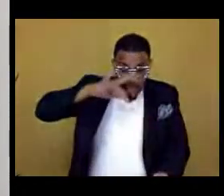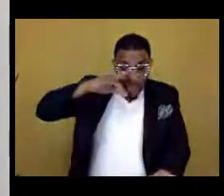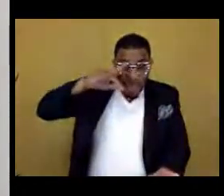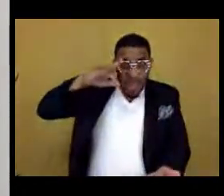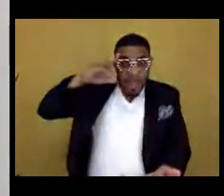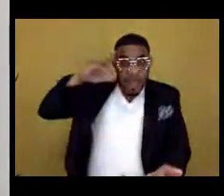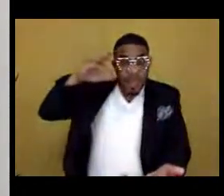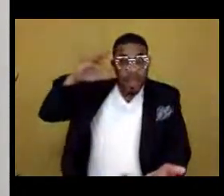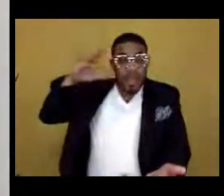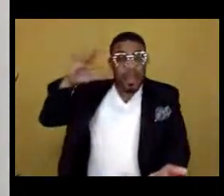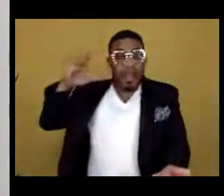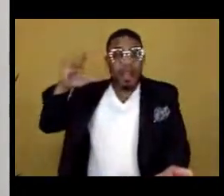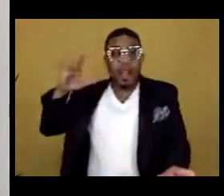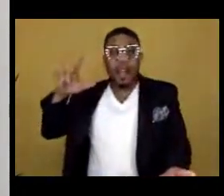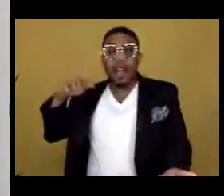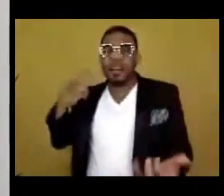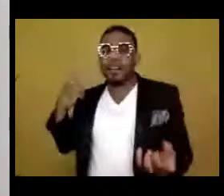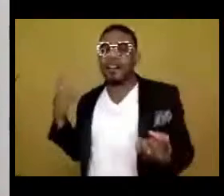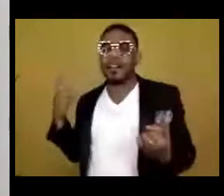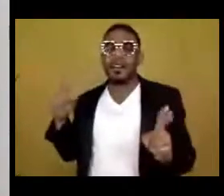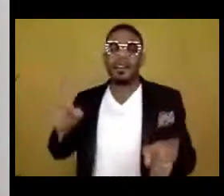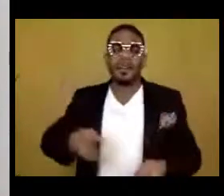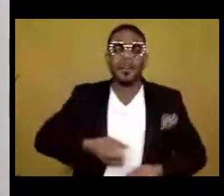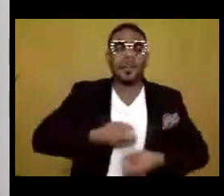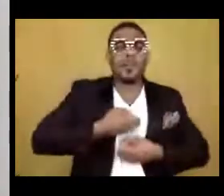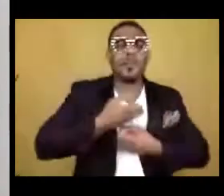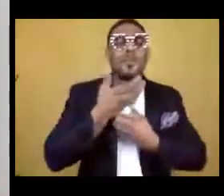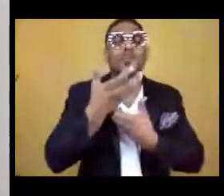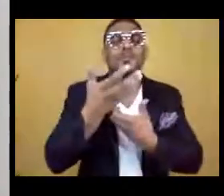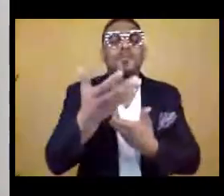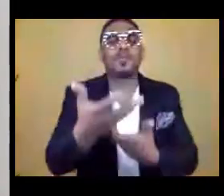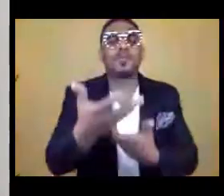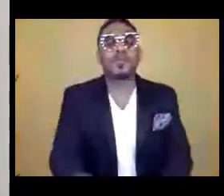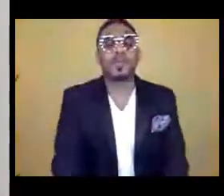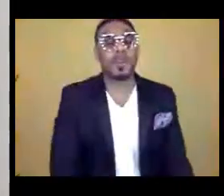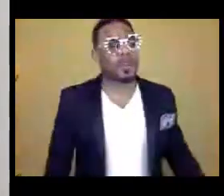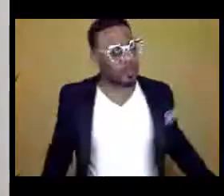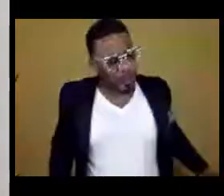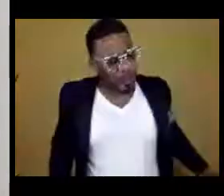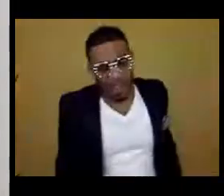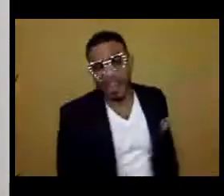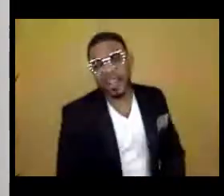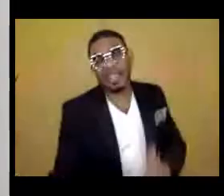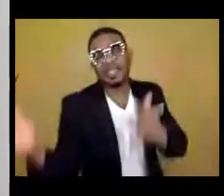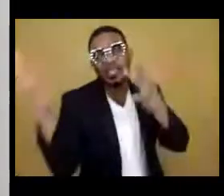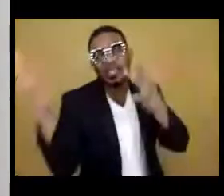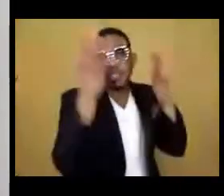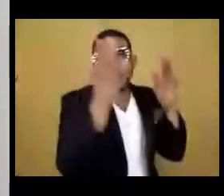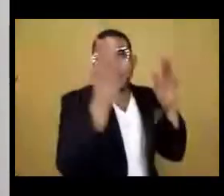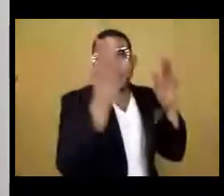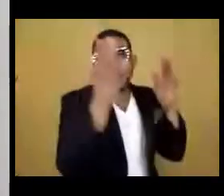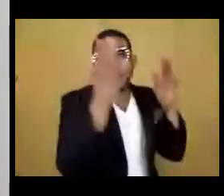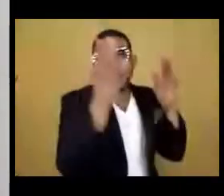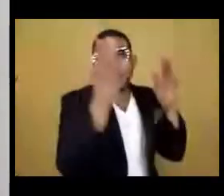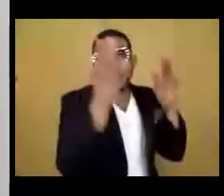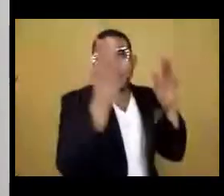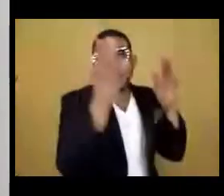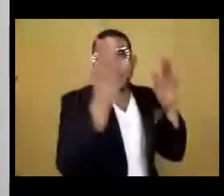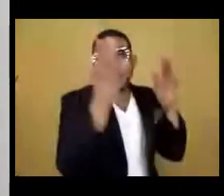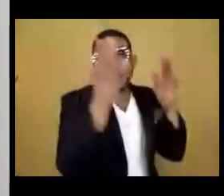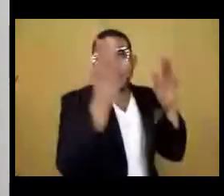I've come to pour my praise on him